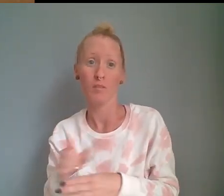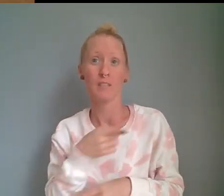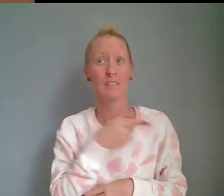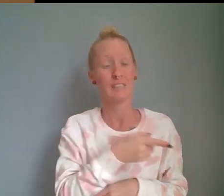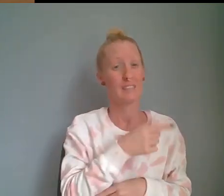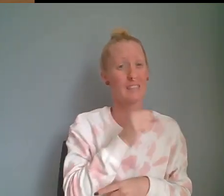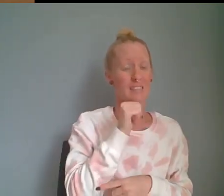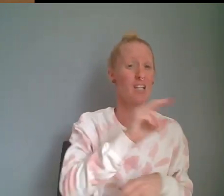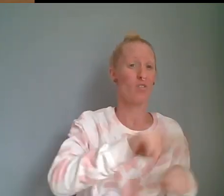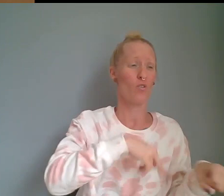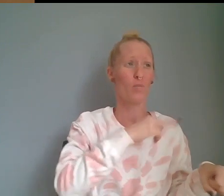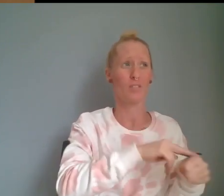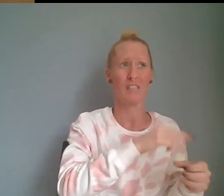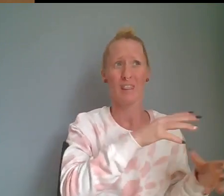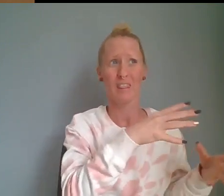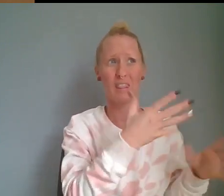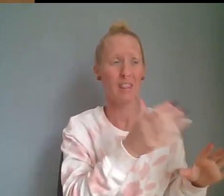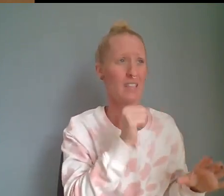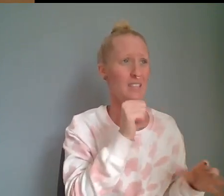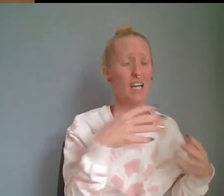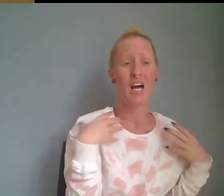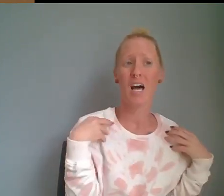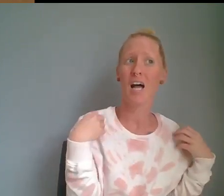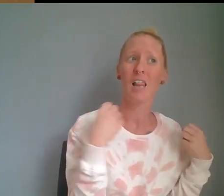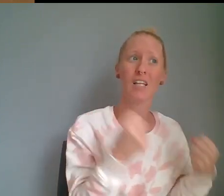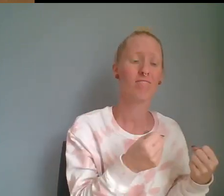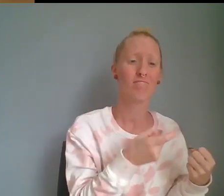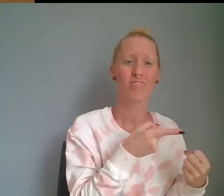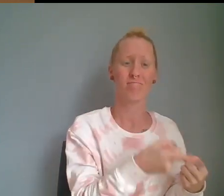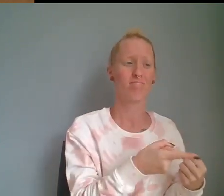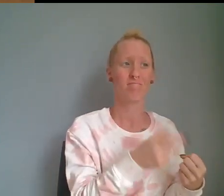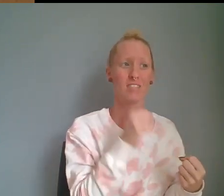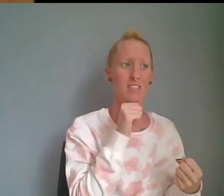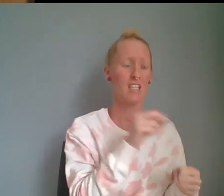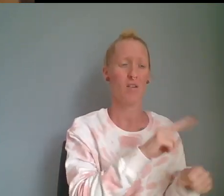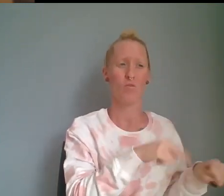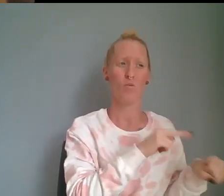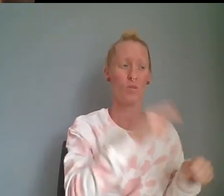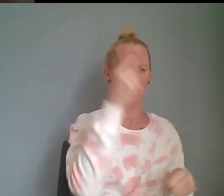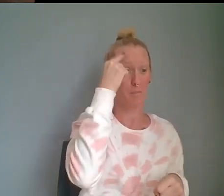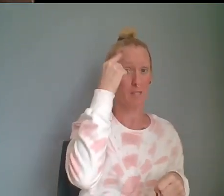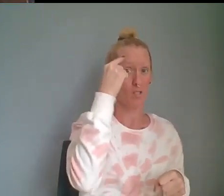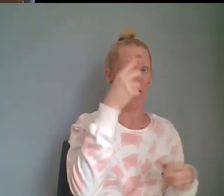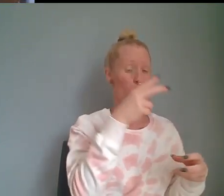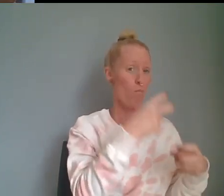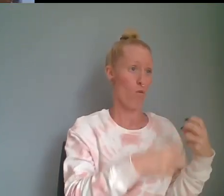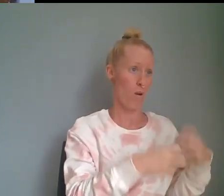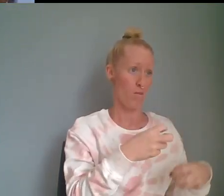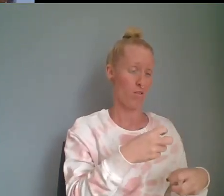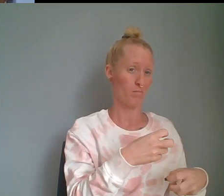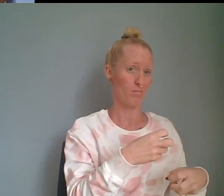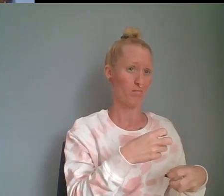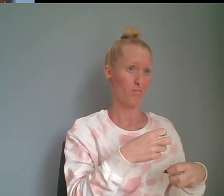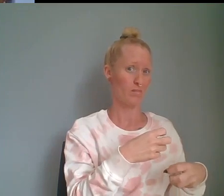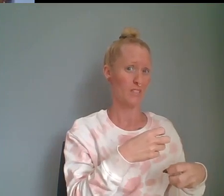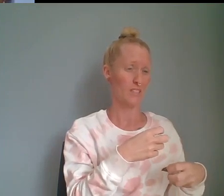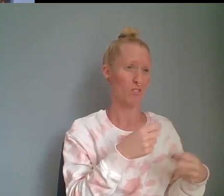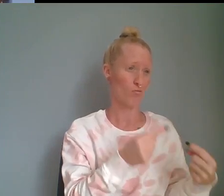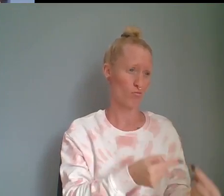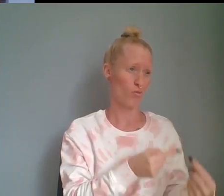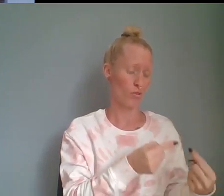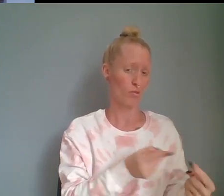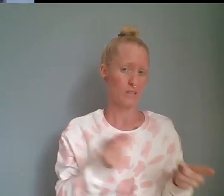atypical, deviant, unhealthy, maladaptive mental problems? We tend to have